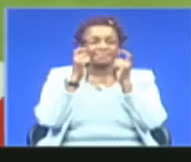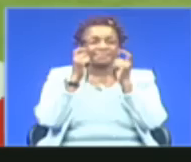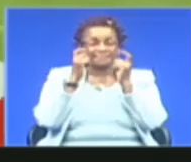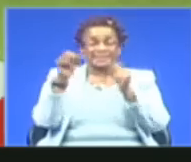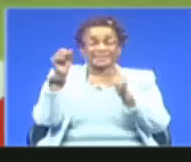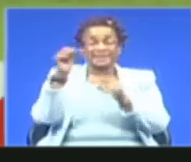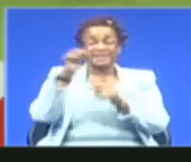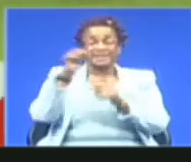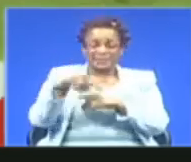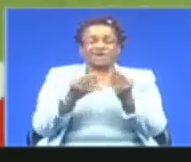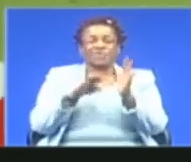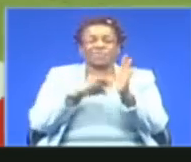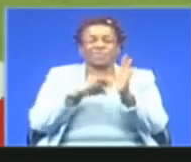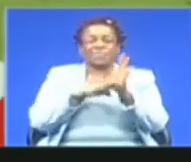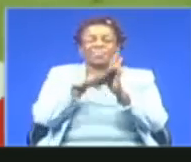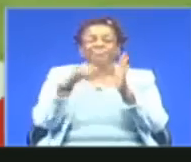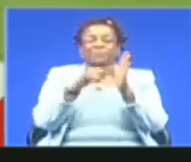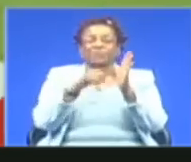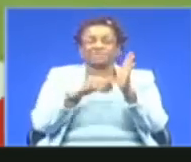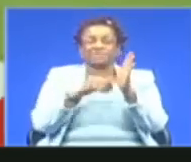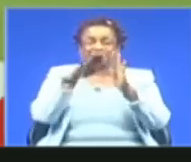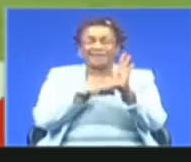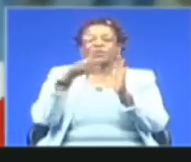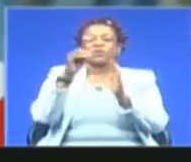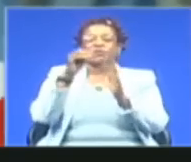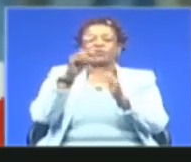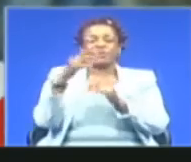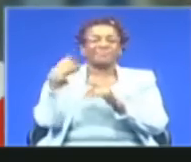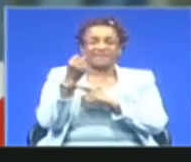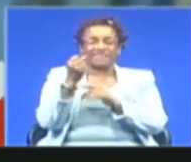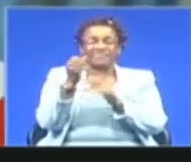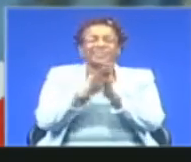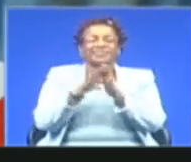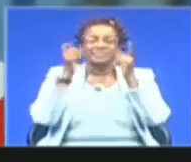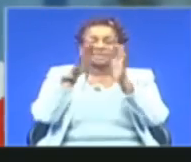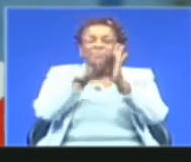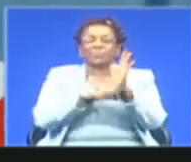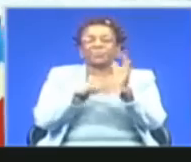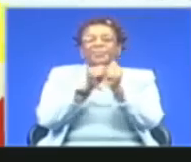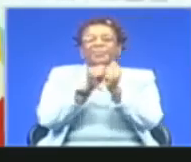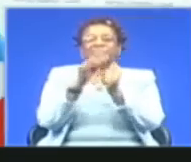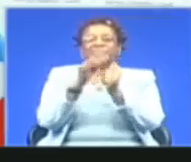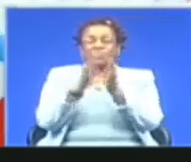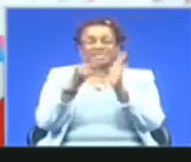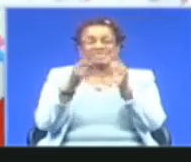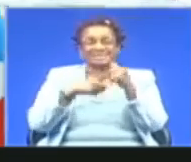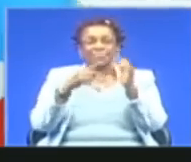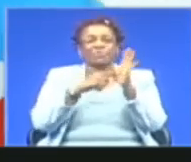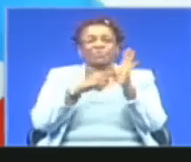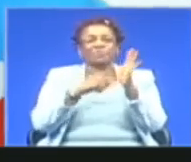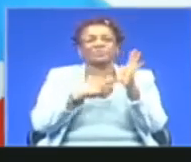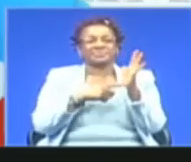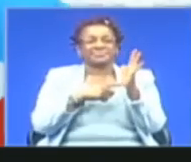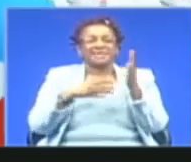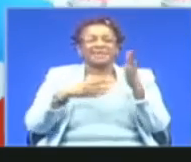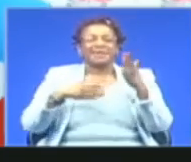Sofapaka now lies 3 points behind leaders Gor Mahia in 5th place, while Tusker dropped to 13th on 6 points. Today, I'm happy that I've won, but at the